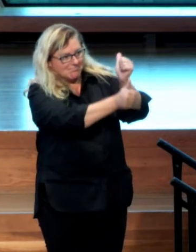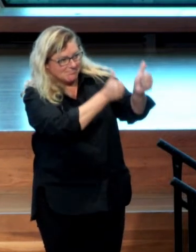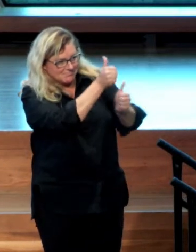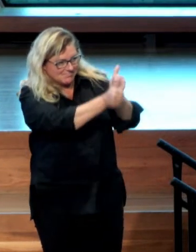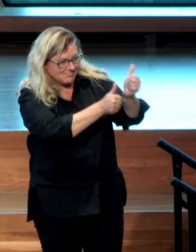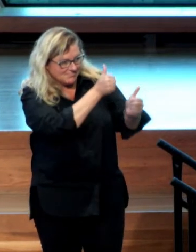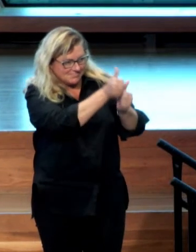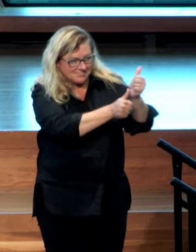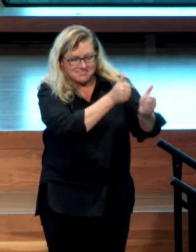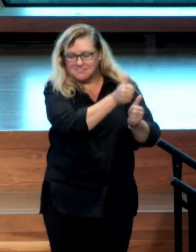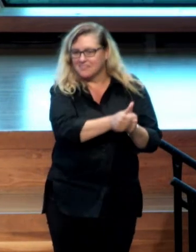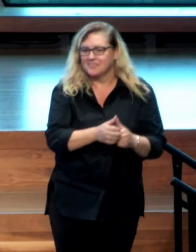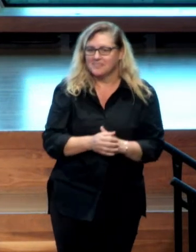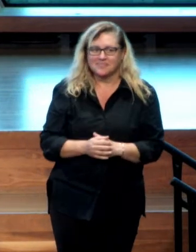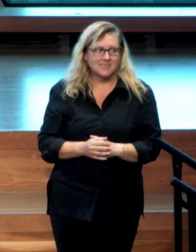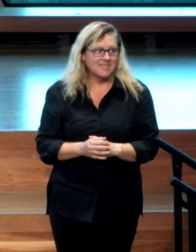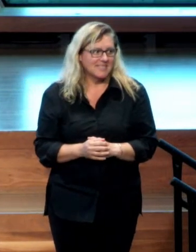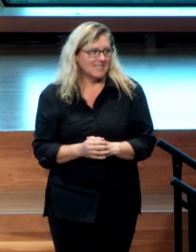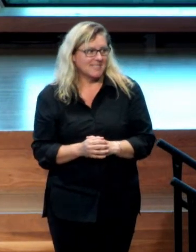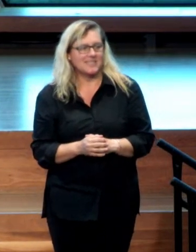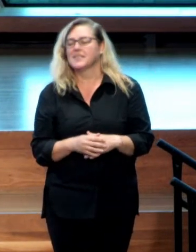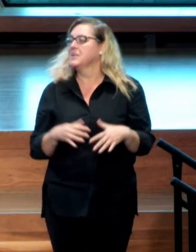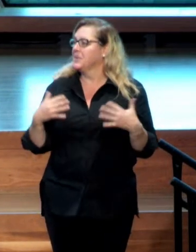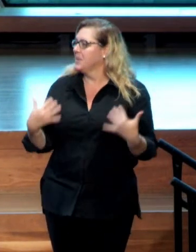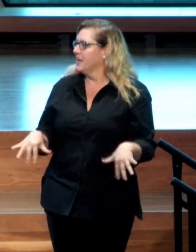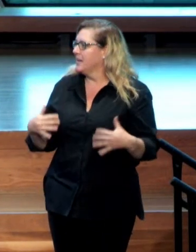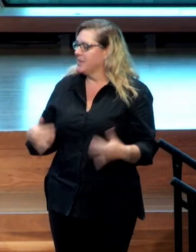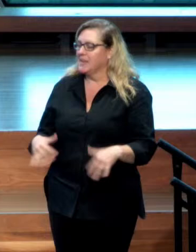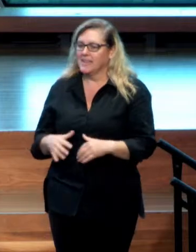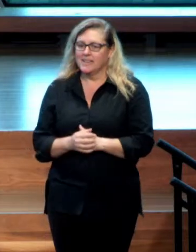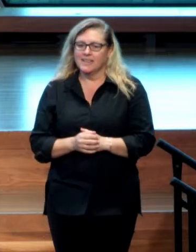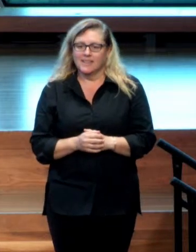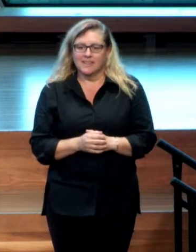Congratulations. Yeah. Oh, wow.